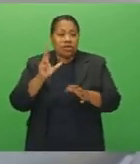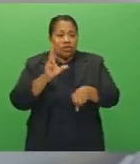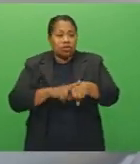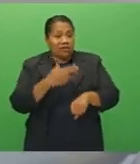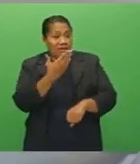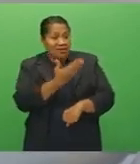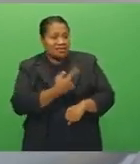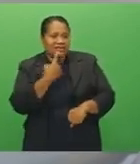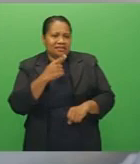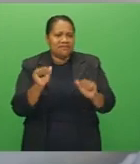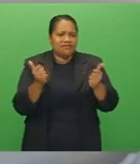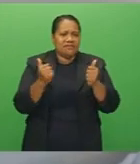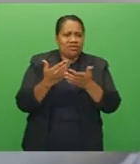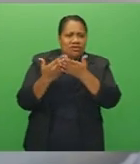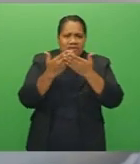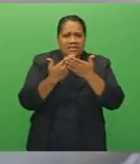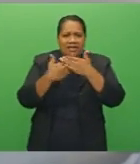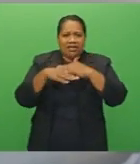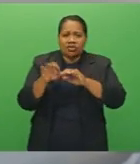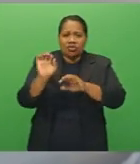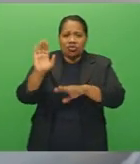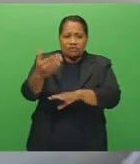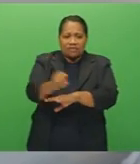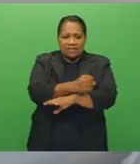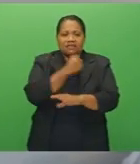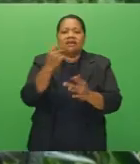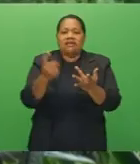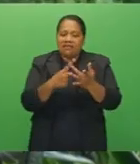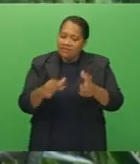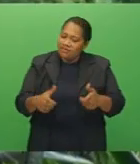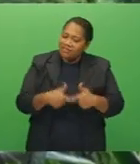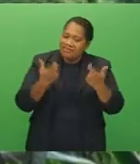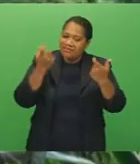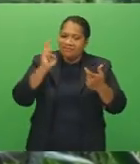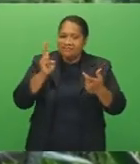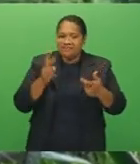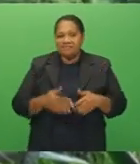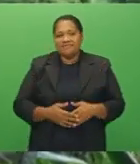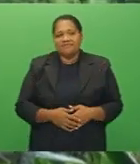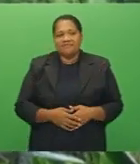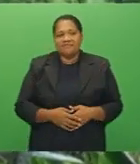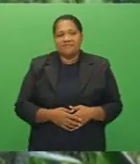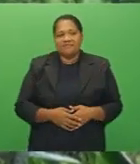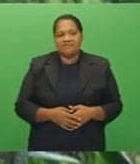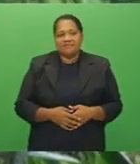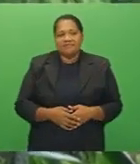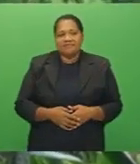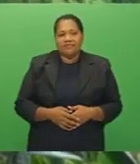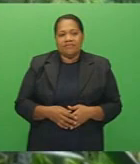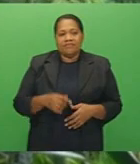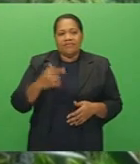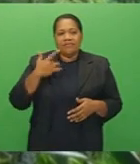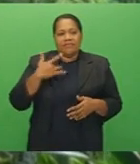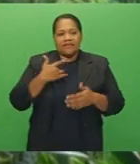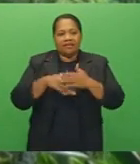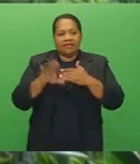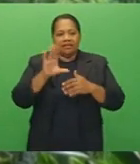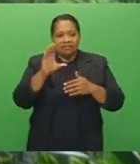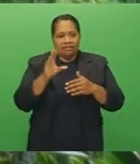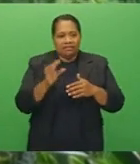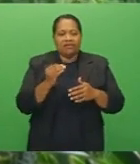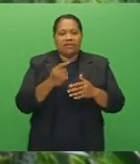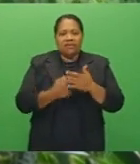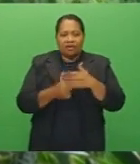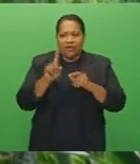her studies overseas, which was another challenge. So I actually moved to Africa and I did all my research out